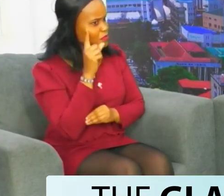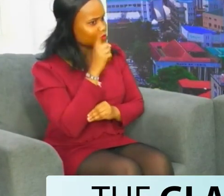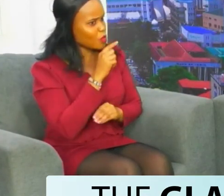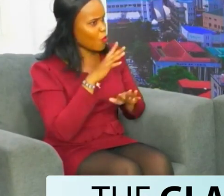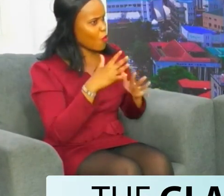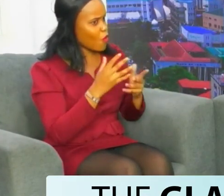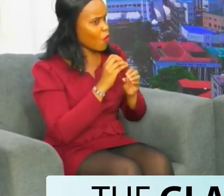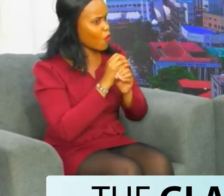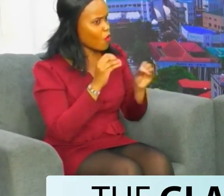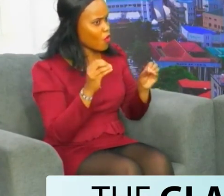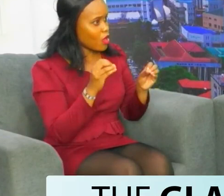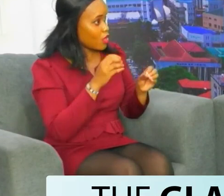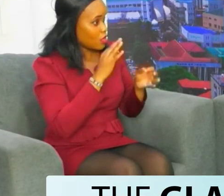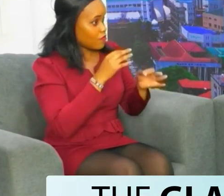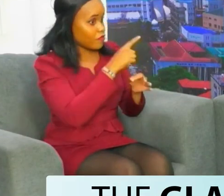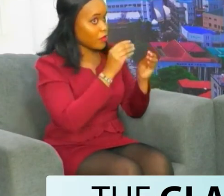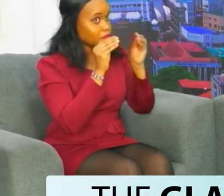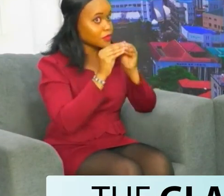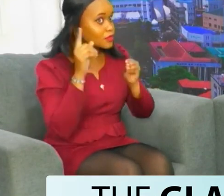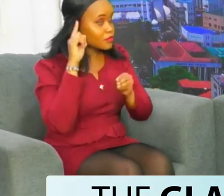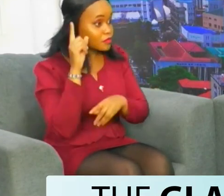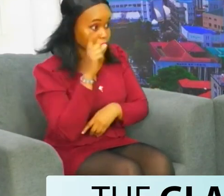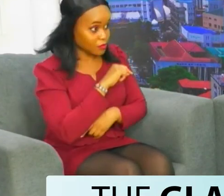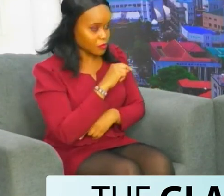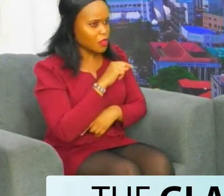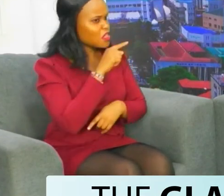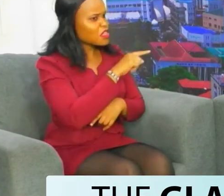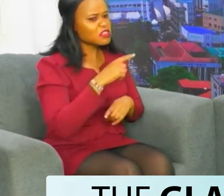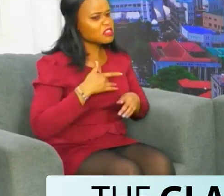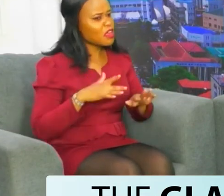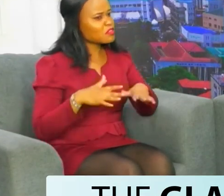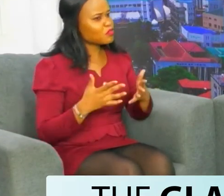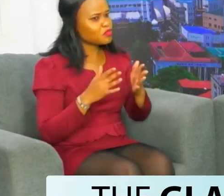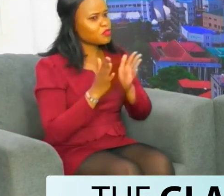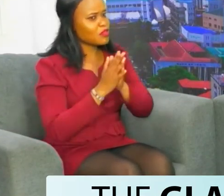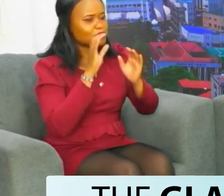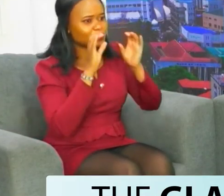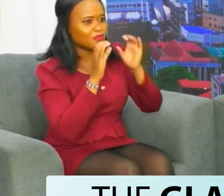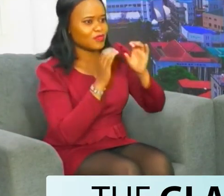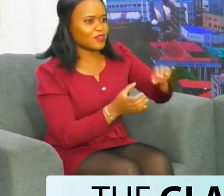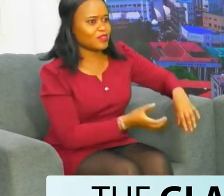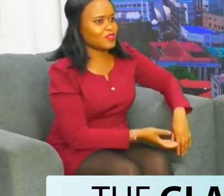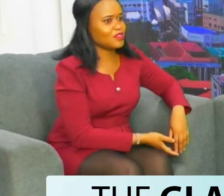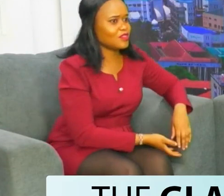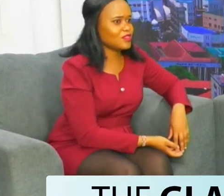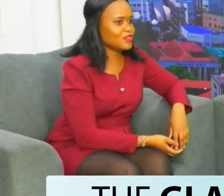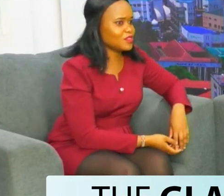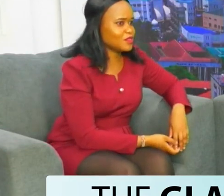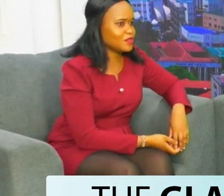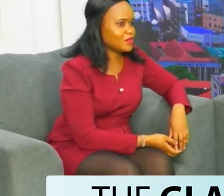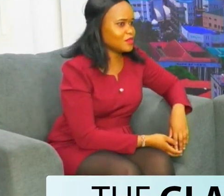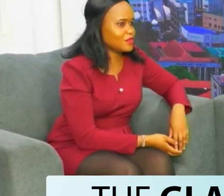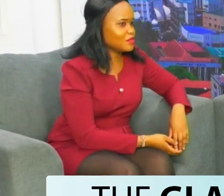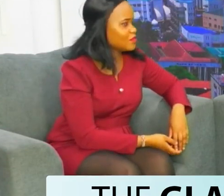past, have you met with the deaf people, or if you have met with the deaf people, how was your